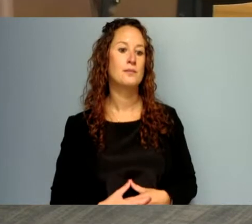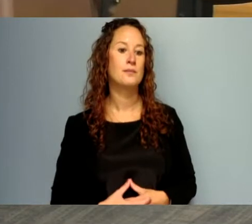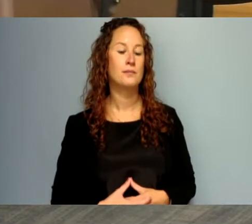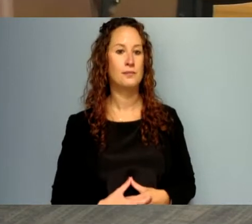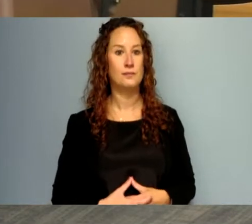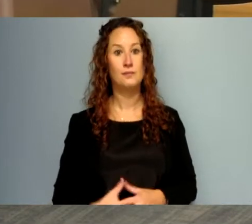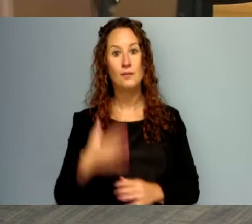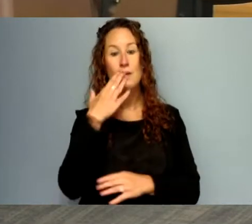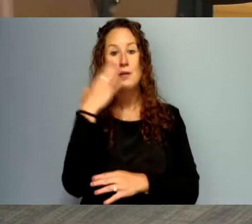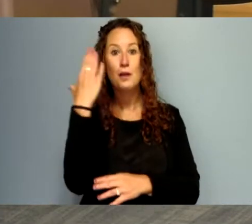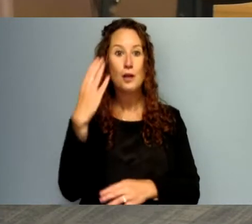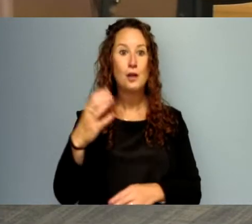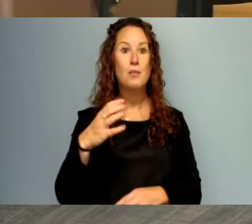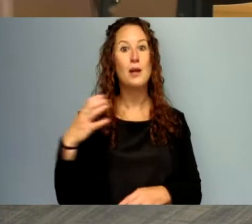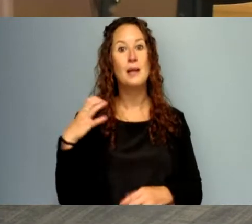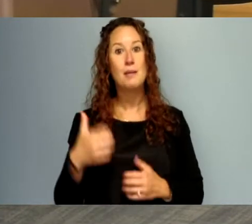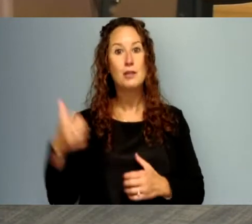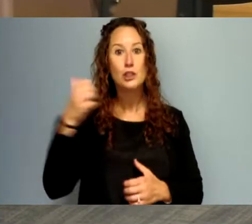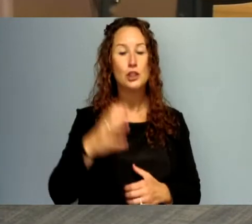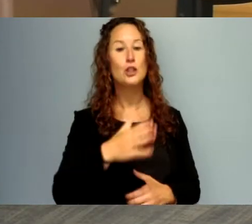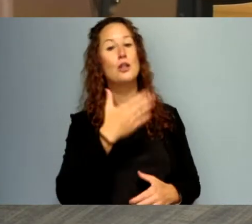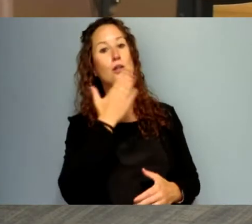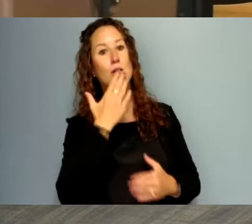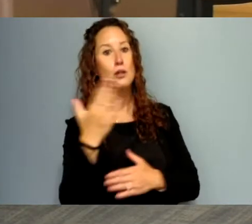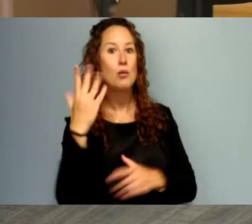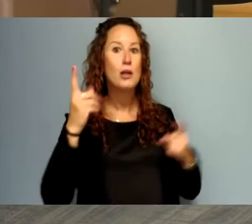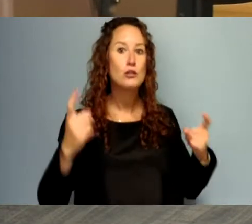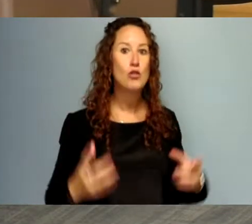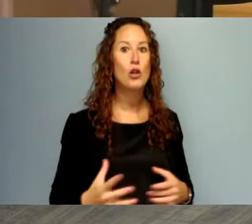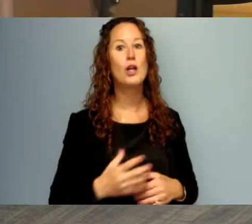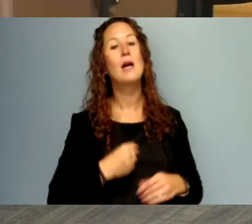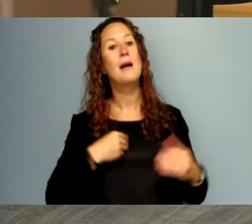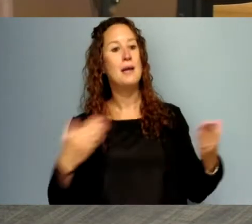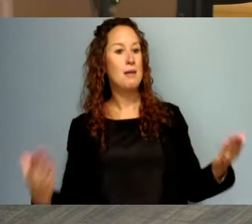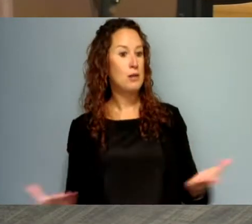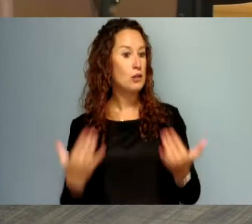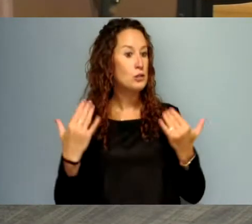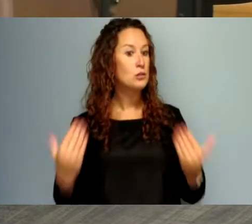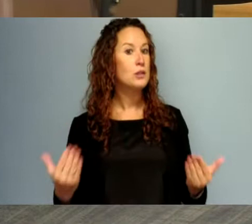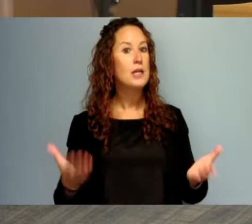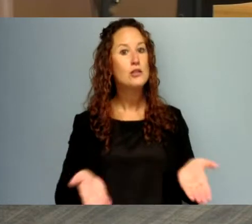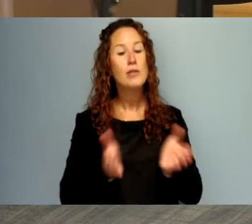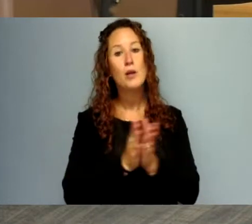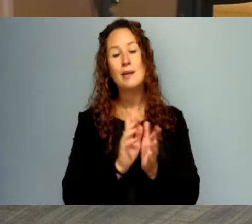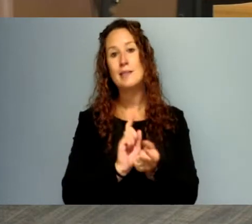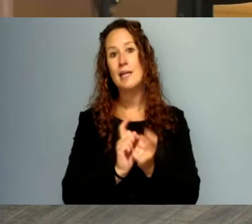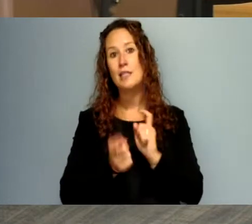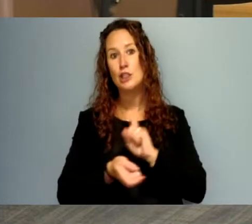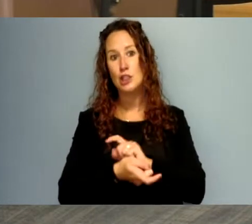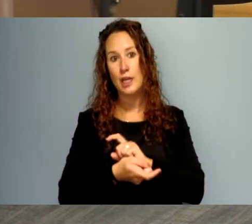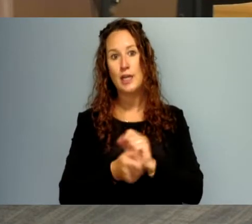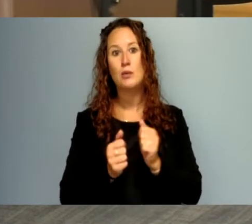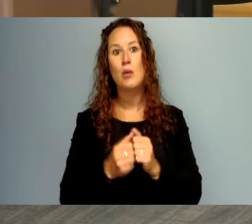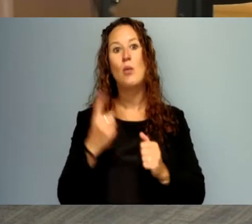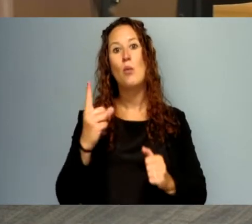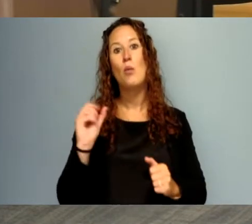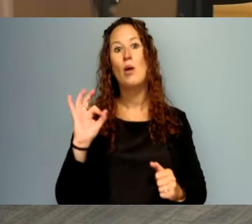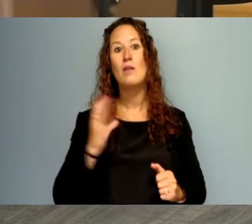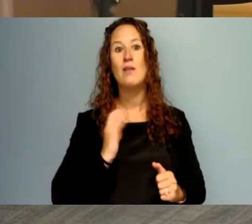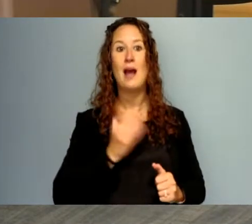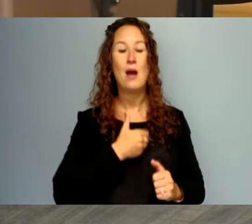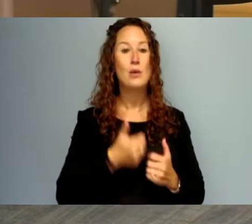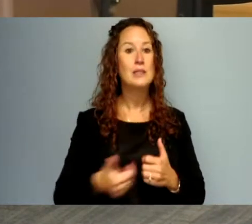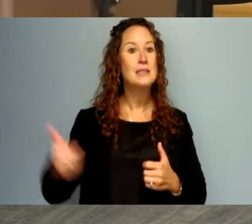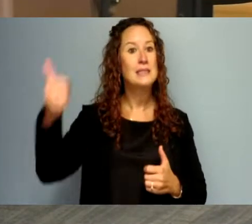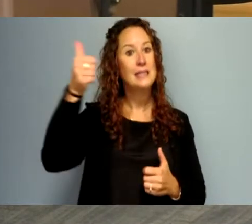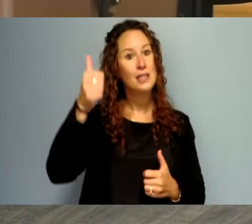Good morning, Commissioners. Good morning, Controller. Morning. I'm here today to request a change with one of our senior HR generalist